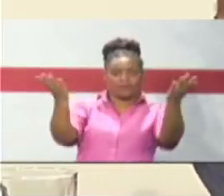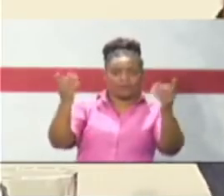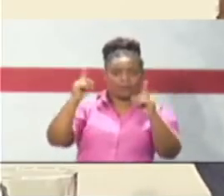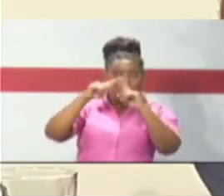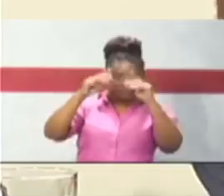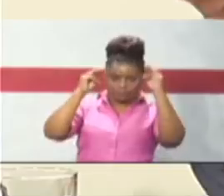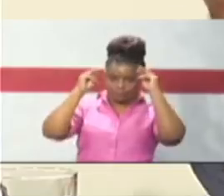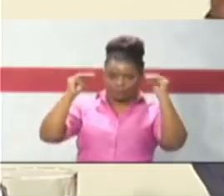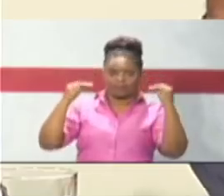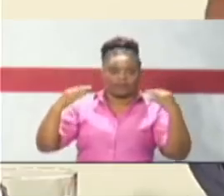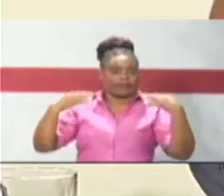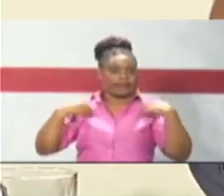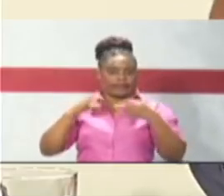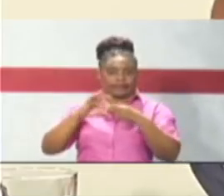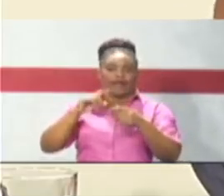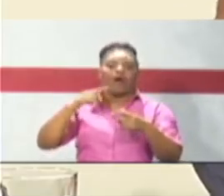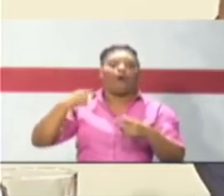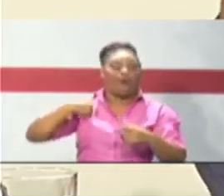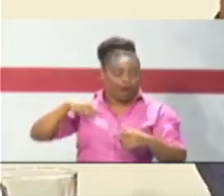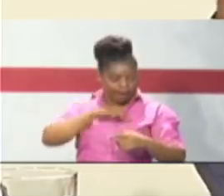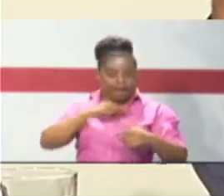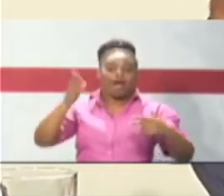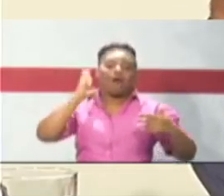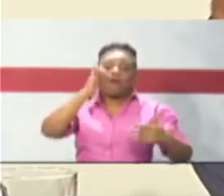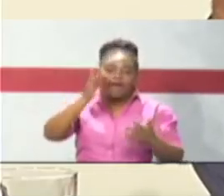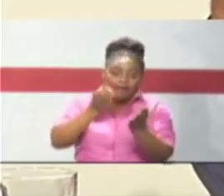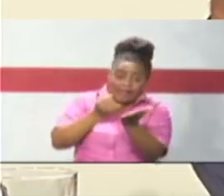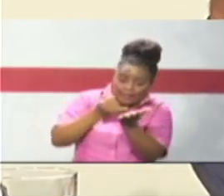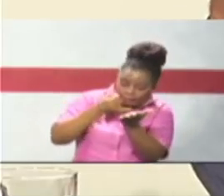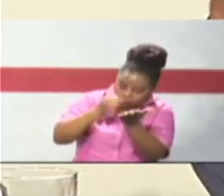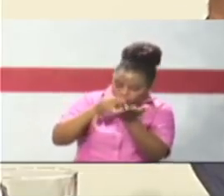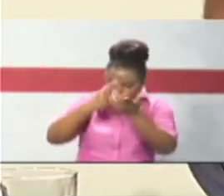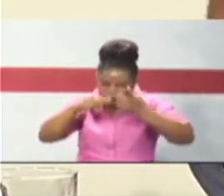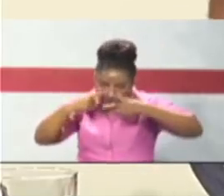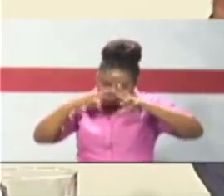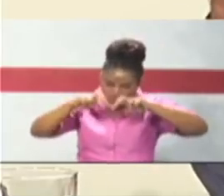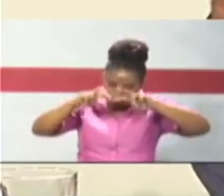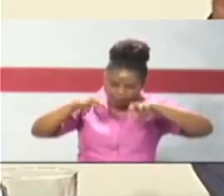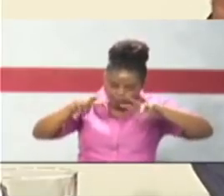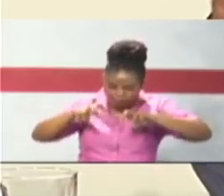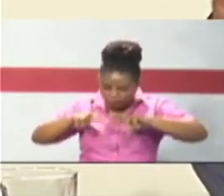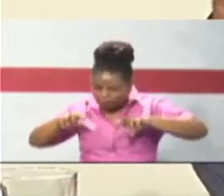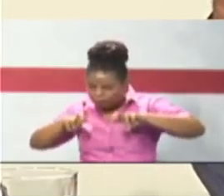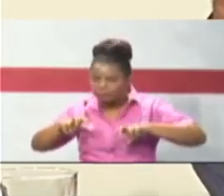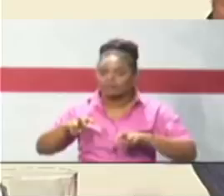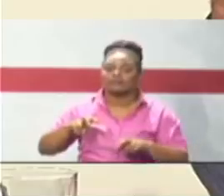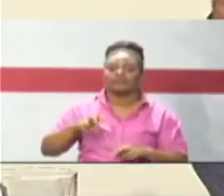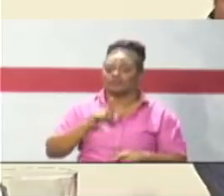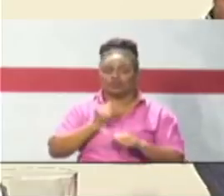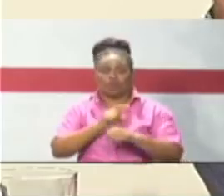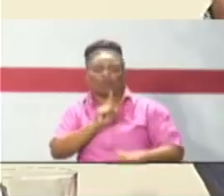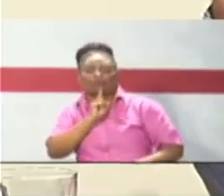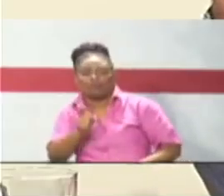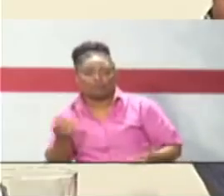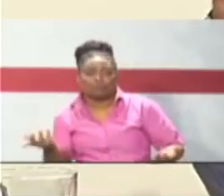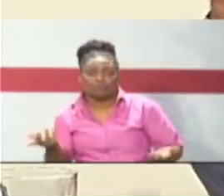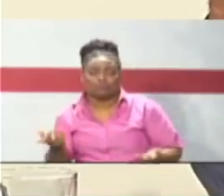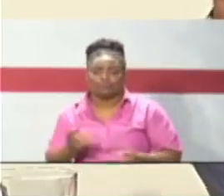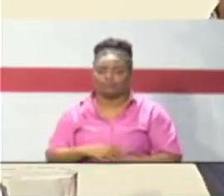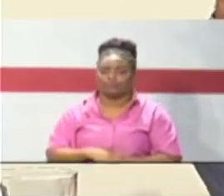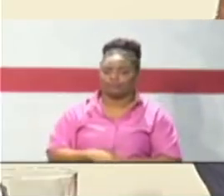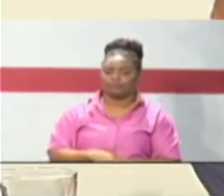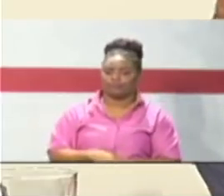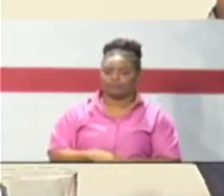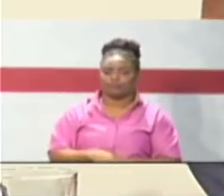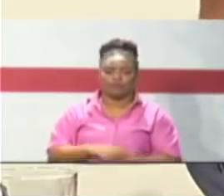it, we investigate it, and so far those claims have not borne fruit. So we don't know that is